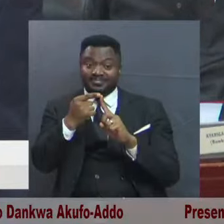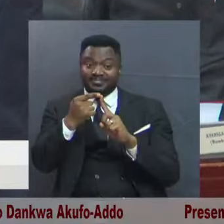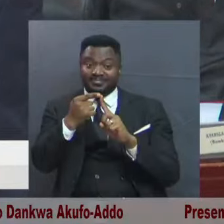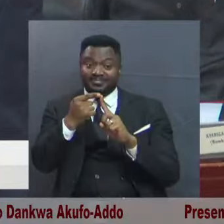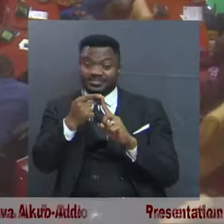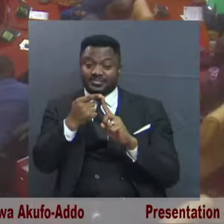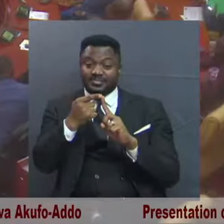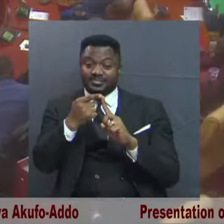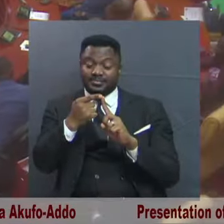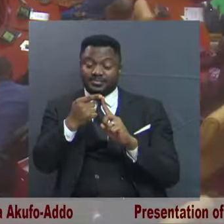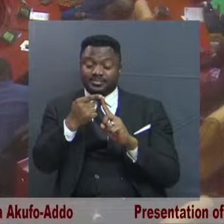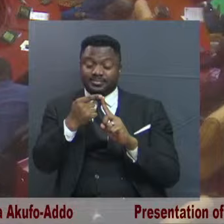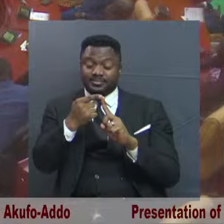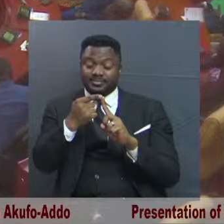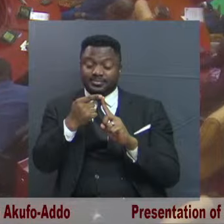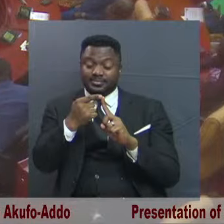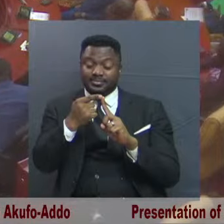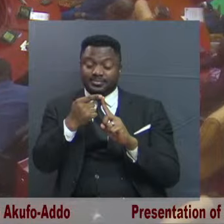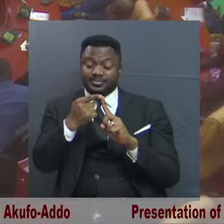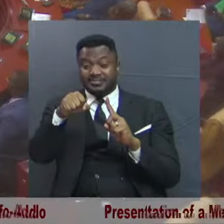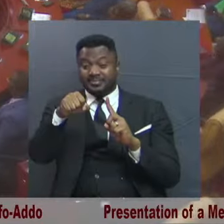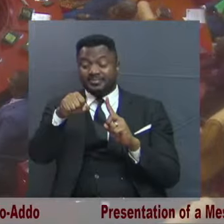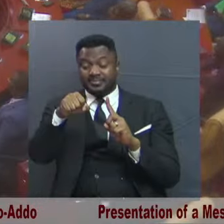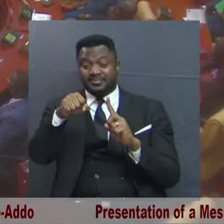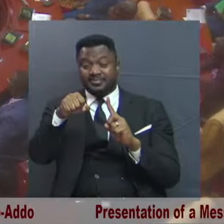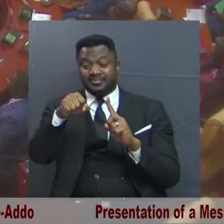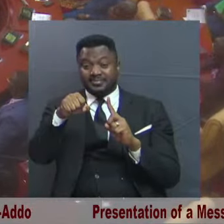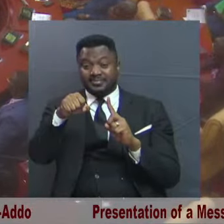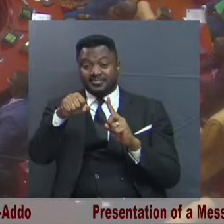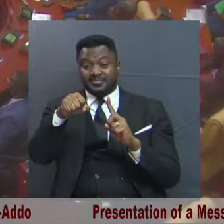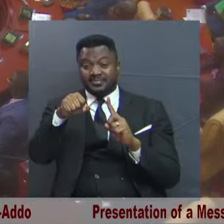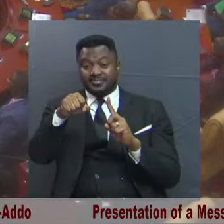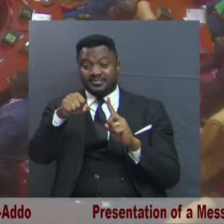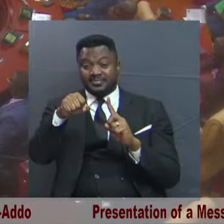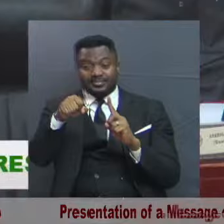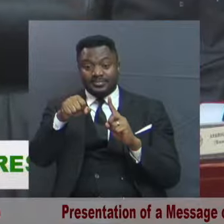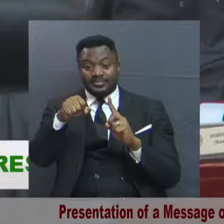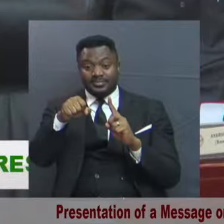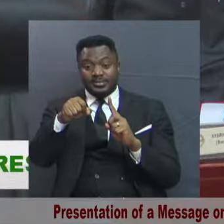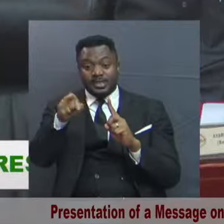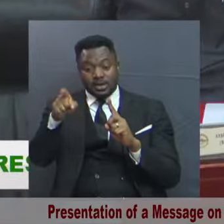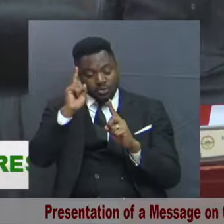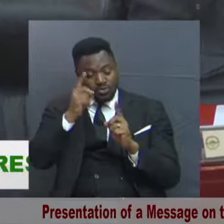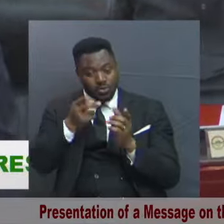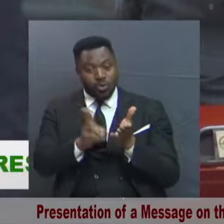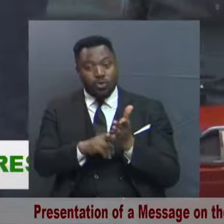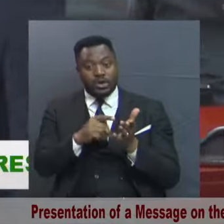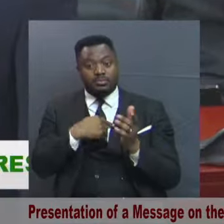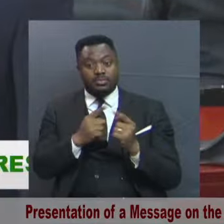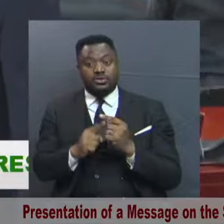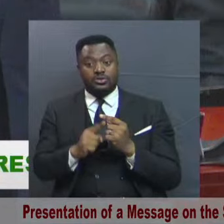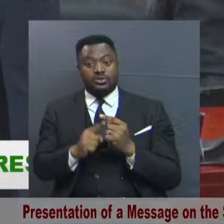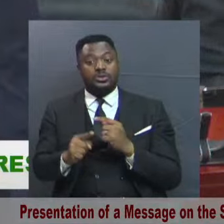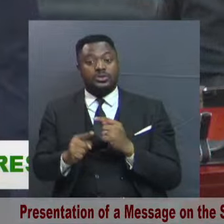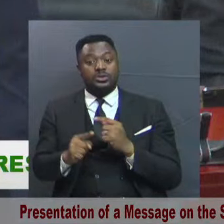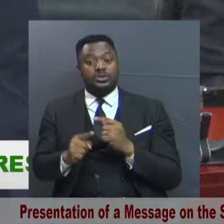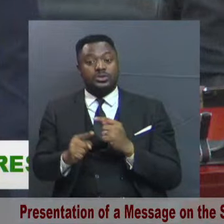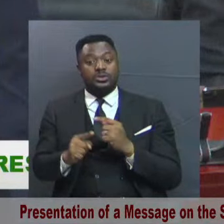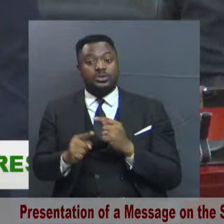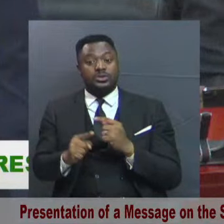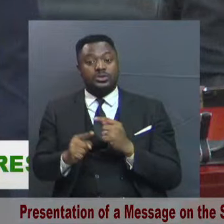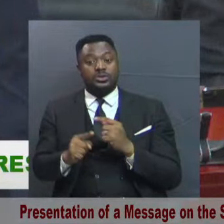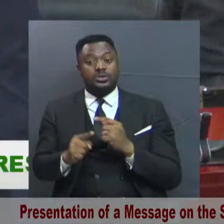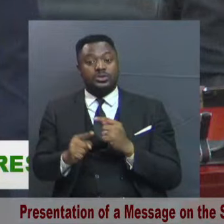point Mr Speaker the hanad will record me today